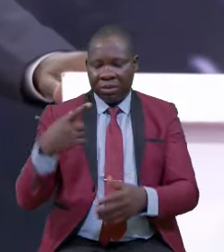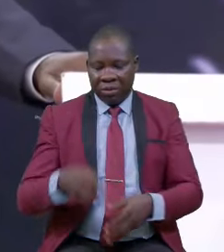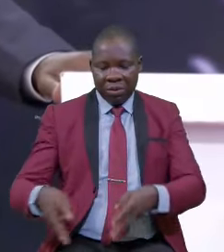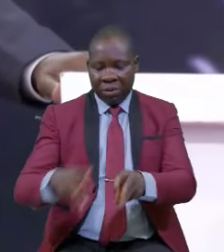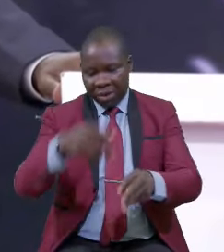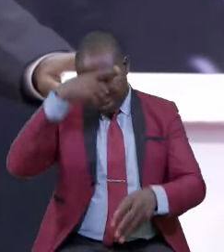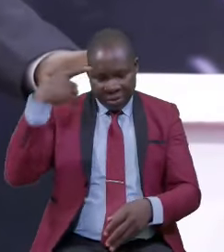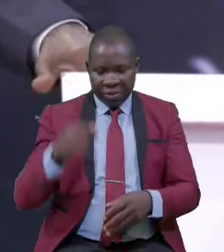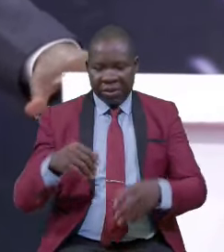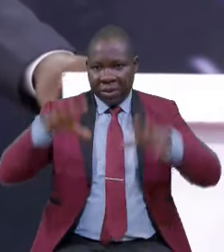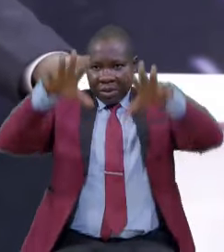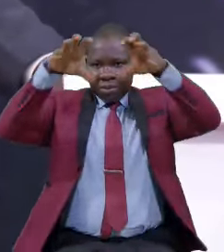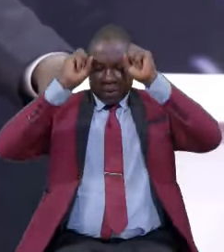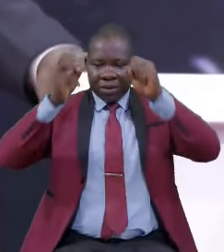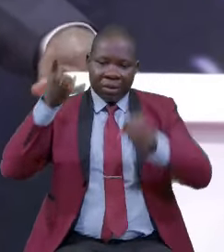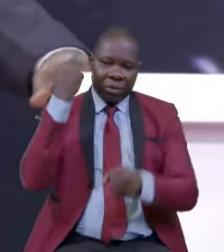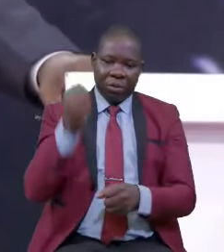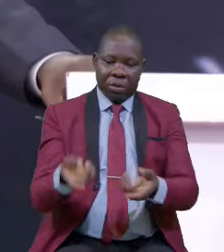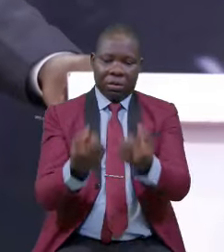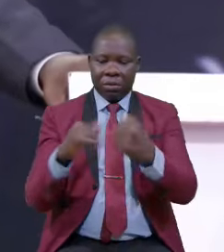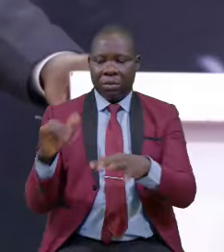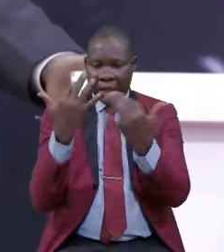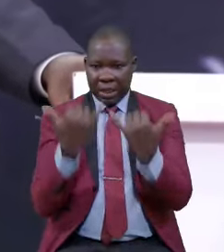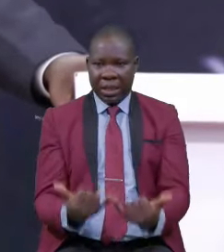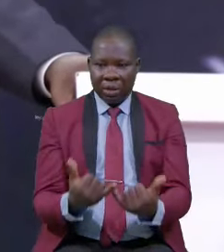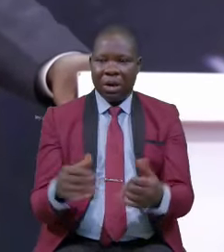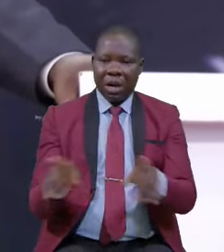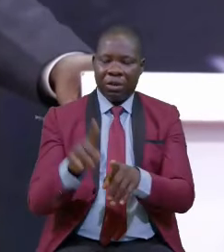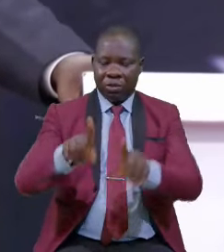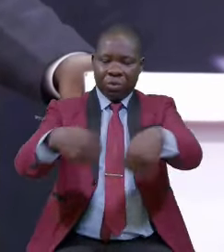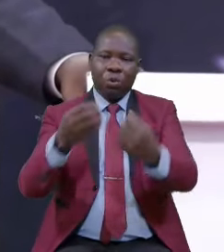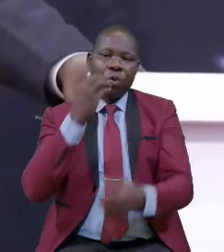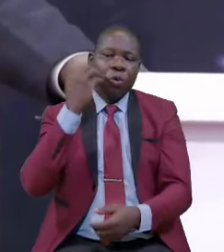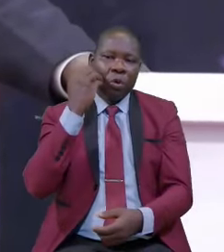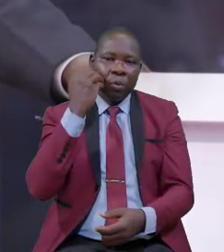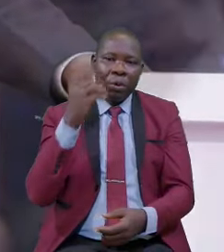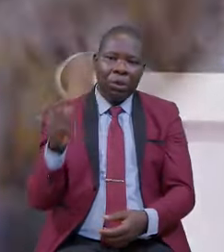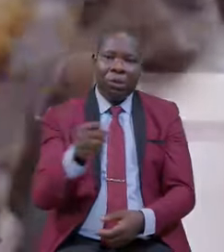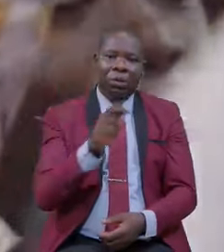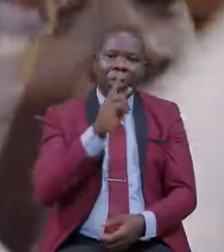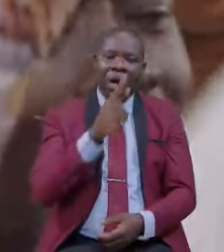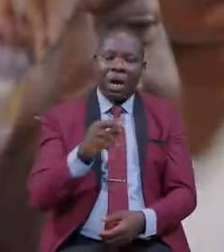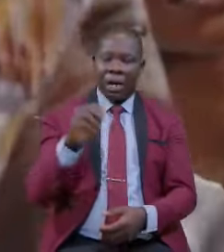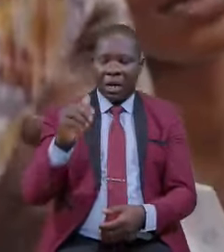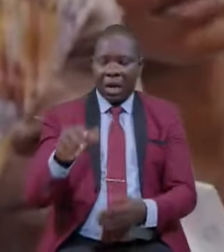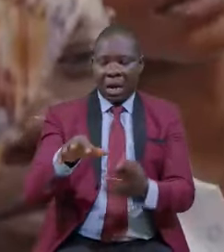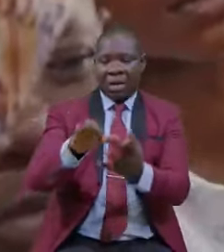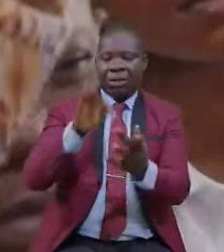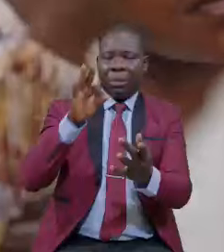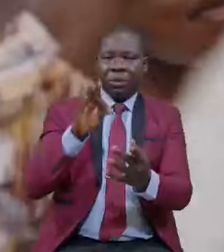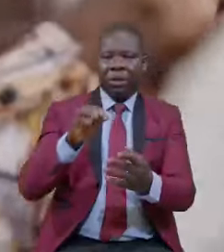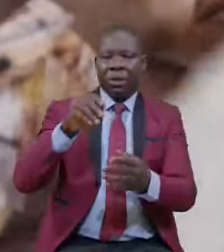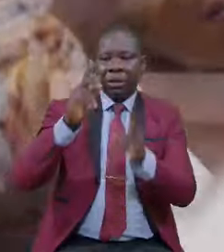coming. Amen. Now, as you go, you're an appointed person. Yeah. You